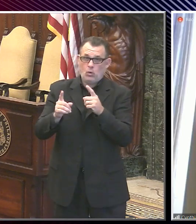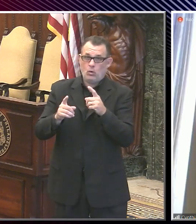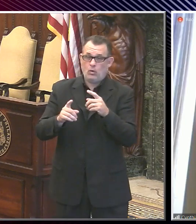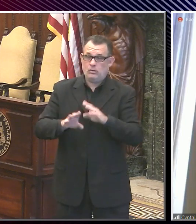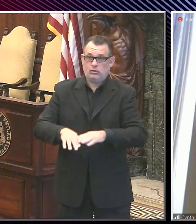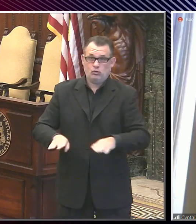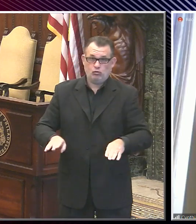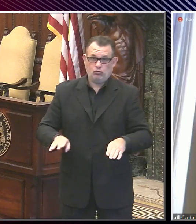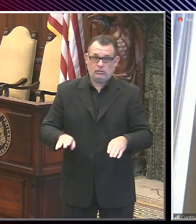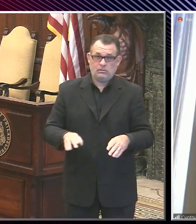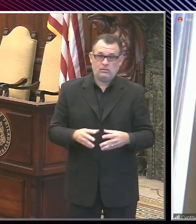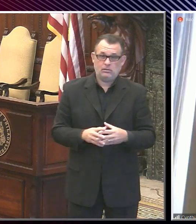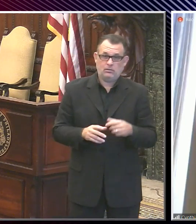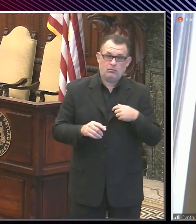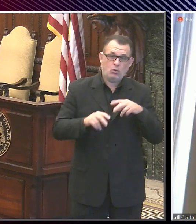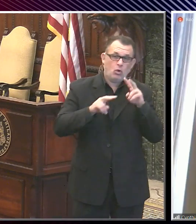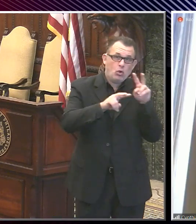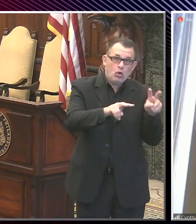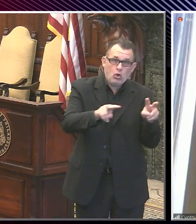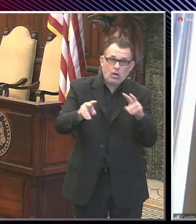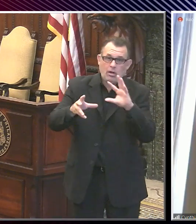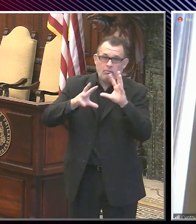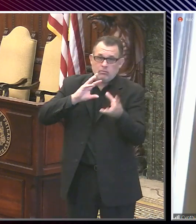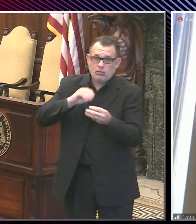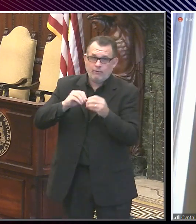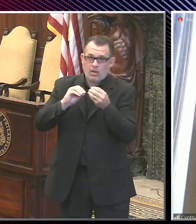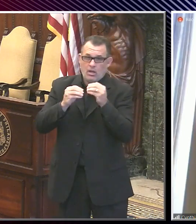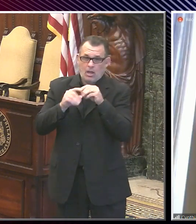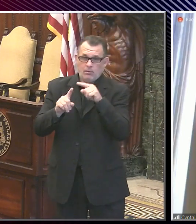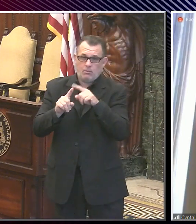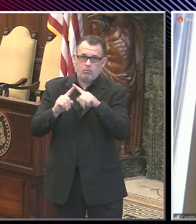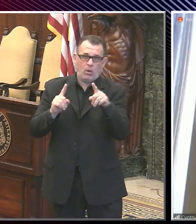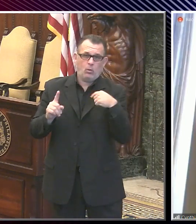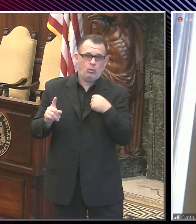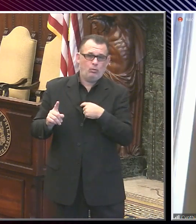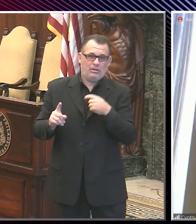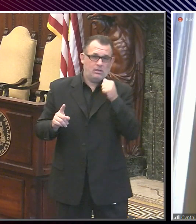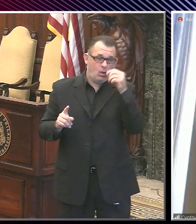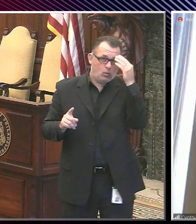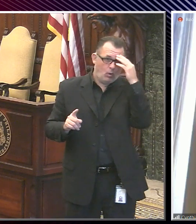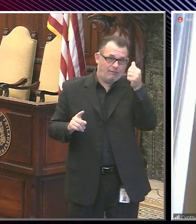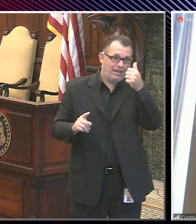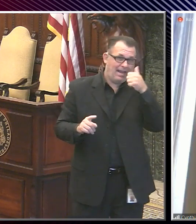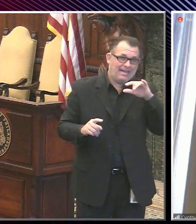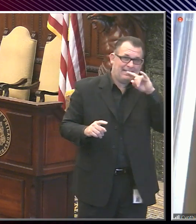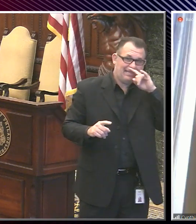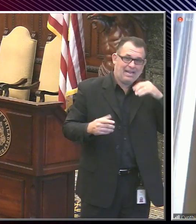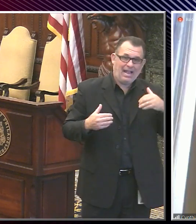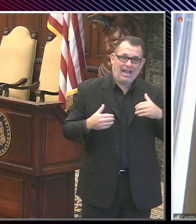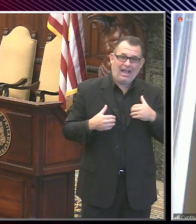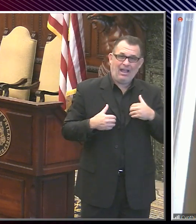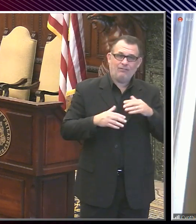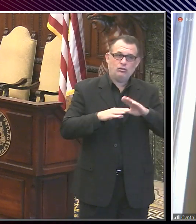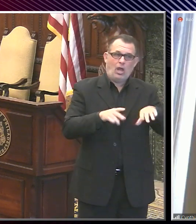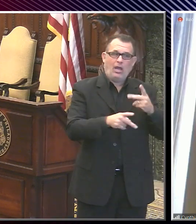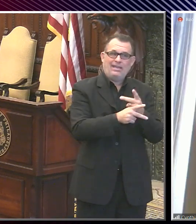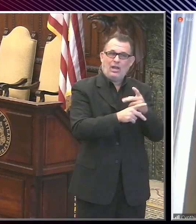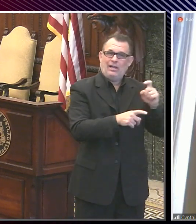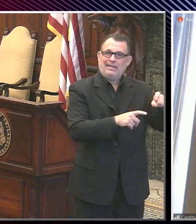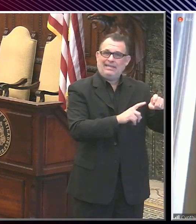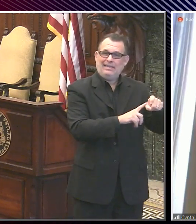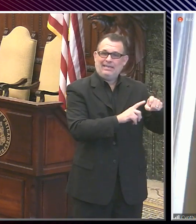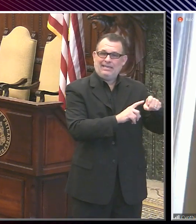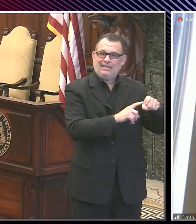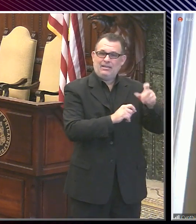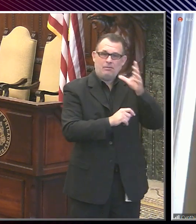were looking at a total number, but we know that not every single child has a childcare need. And the only thing I will share in